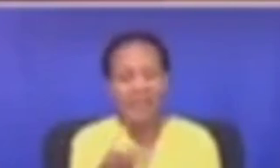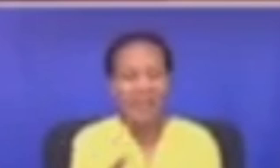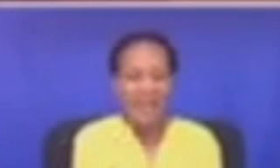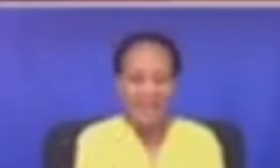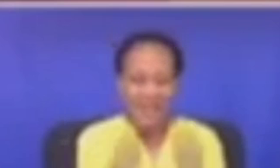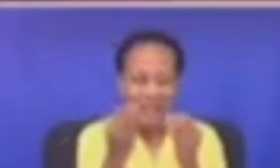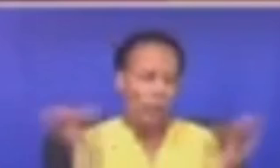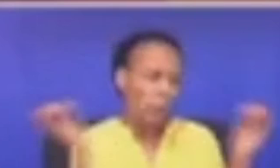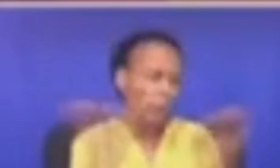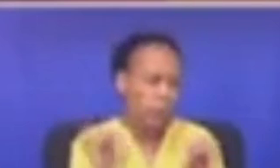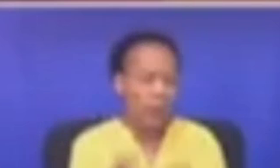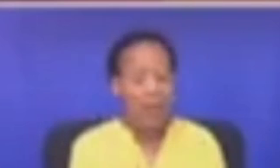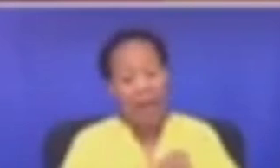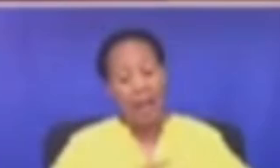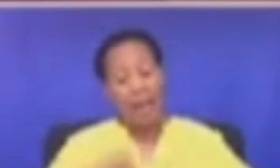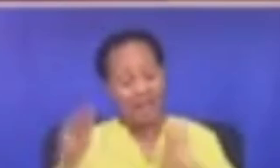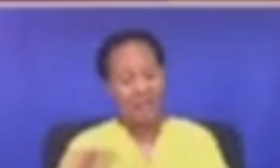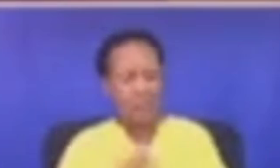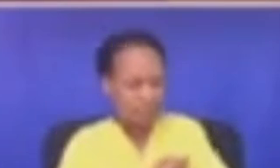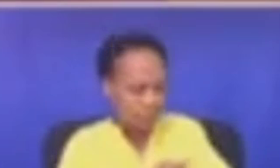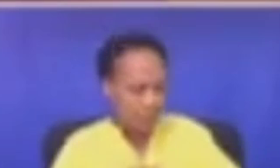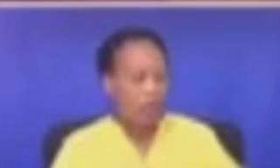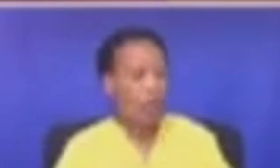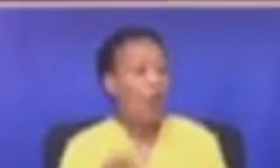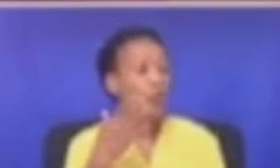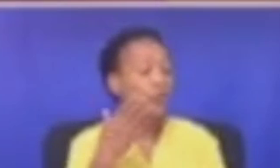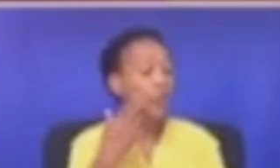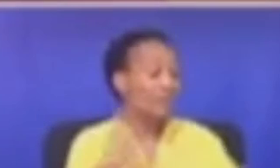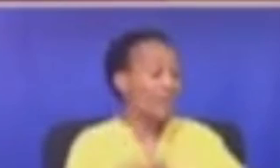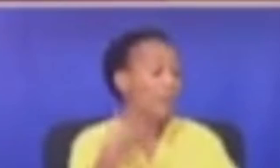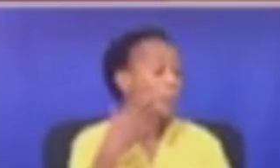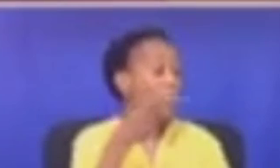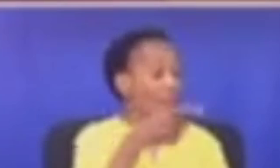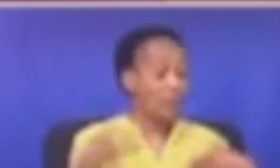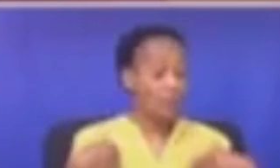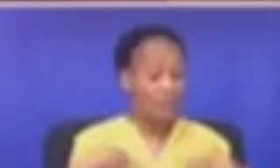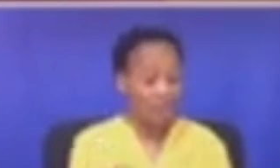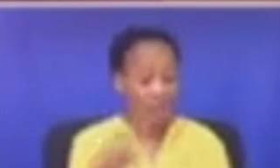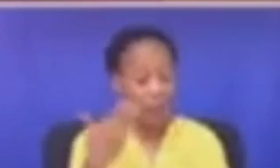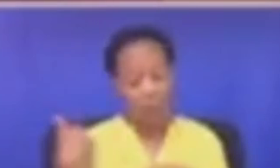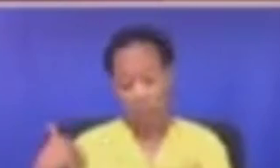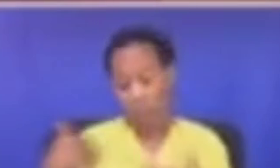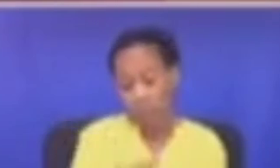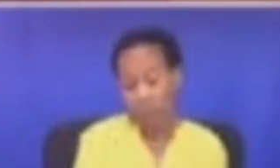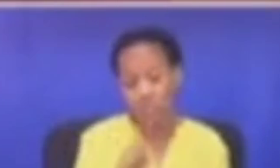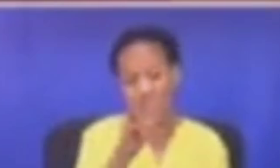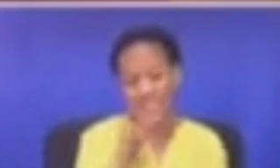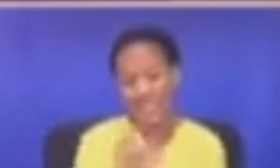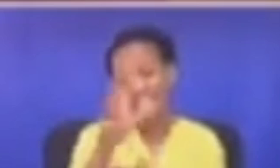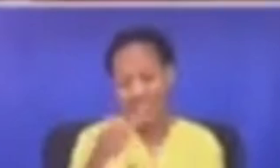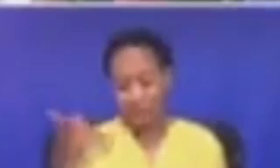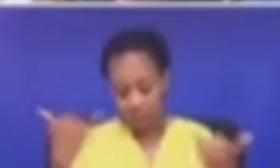and whose conditions have worsened since your inauguration in 2018 to date? Thank you.